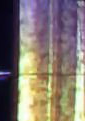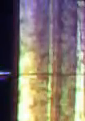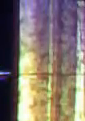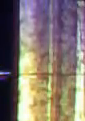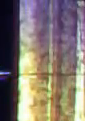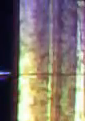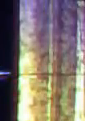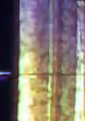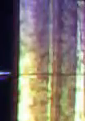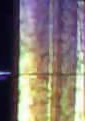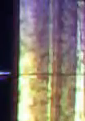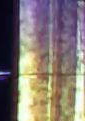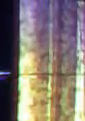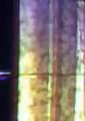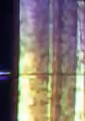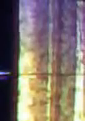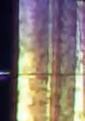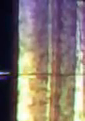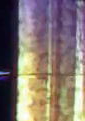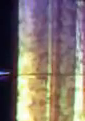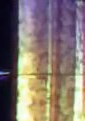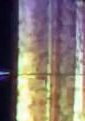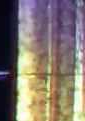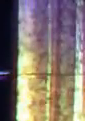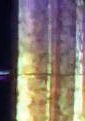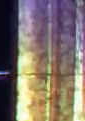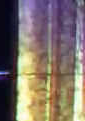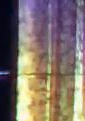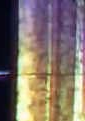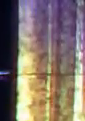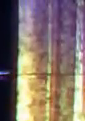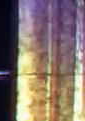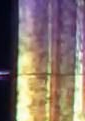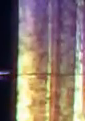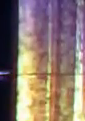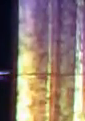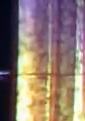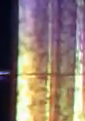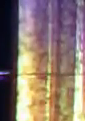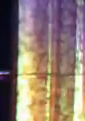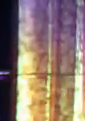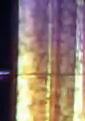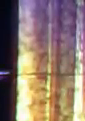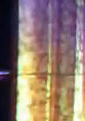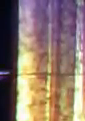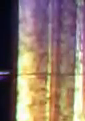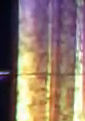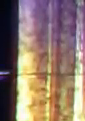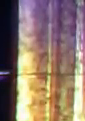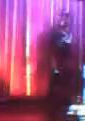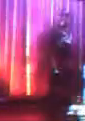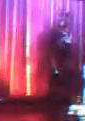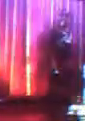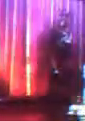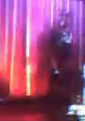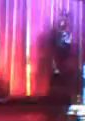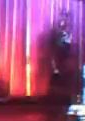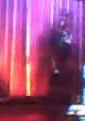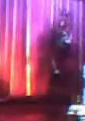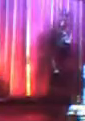real teeth to ensure foreign companies never again will be allowed to operate in this manner in Canada. And Mr. Speaker, I am encouraged that the government has agreed with